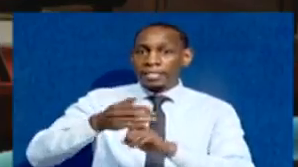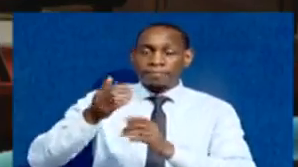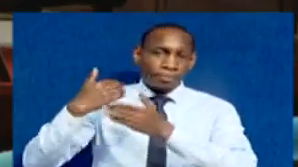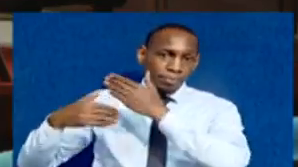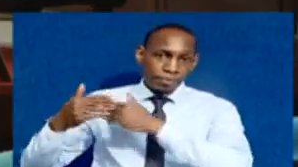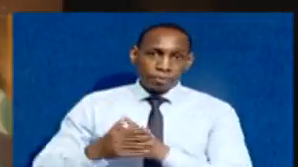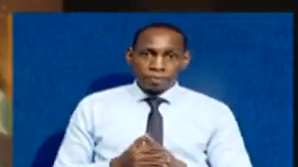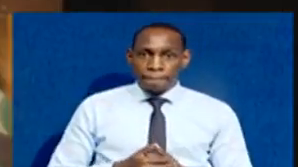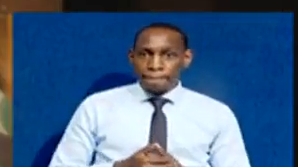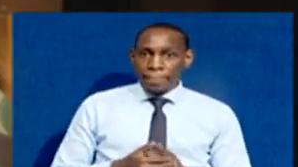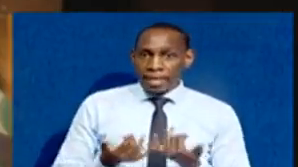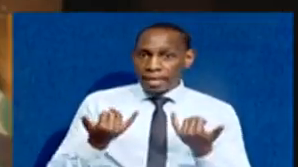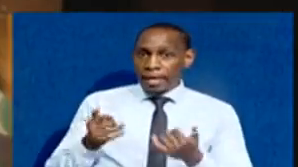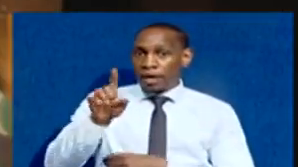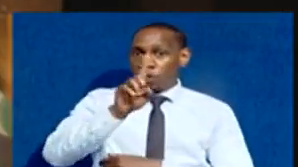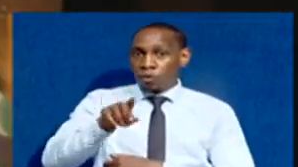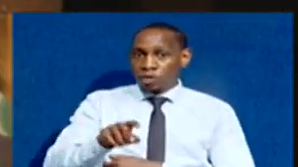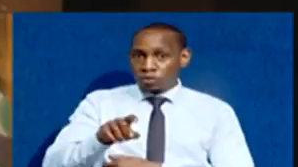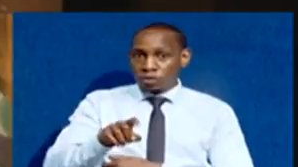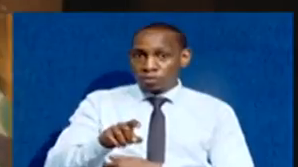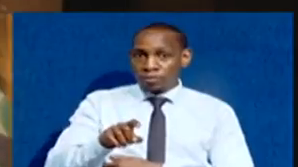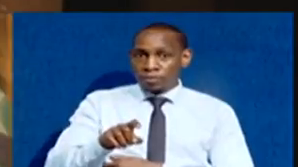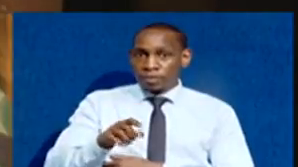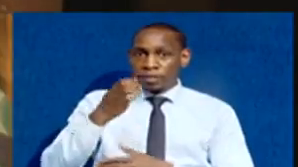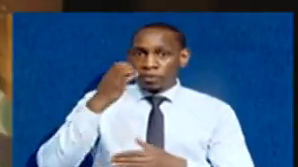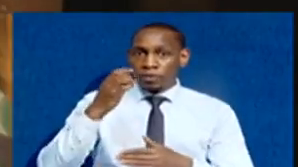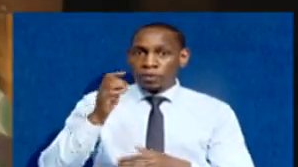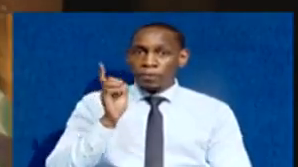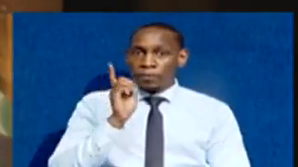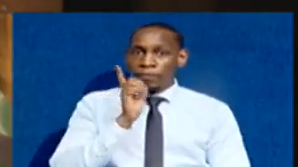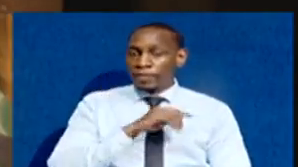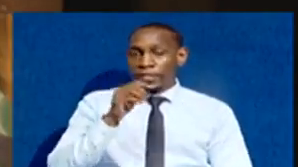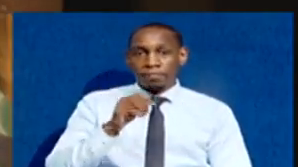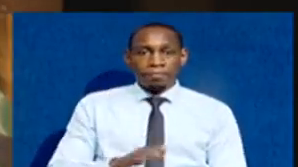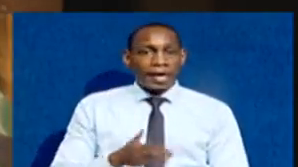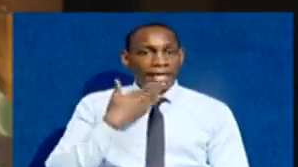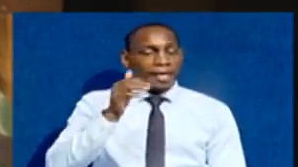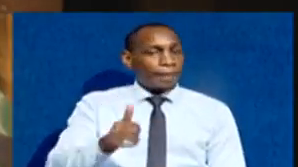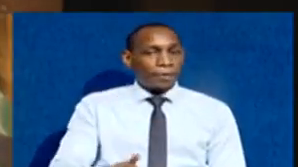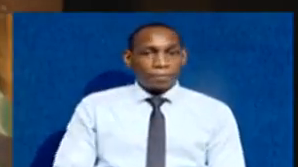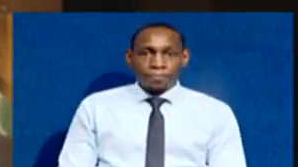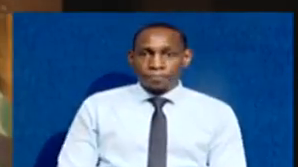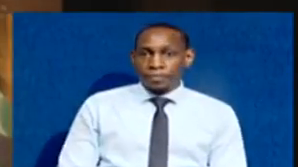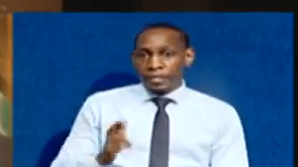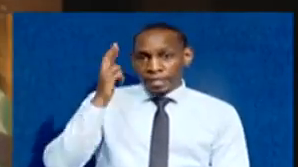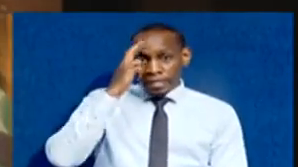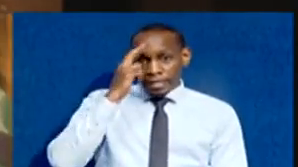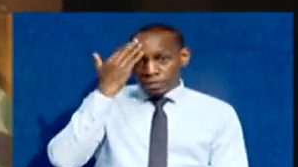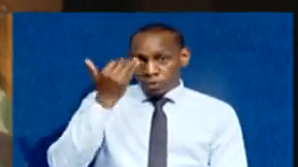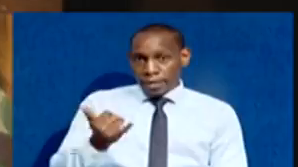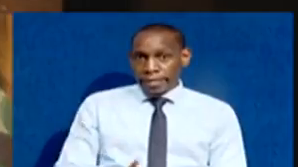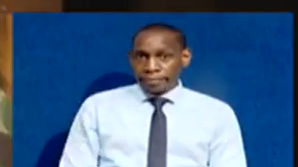achieved. Have we gotten to the end state? Not yet. The reason